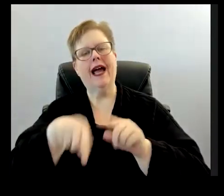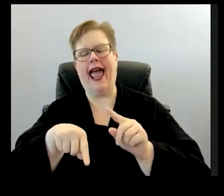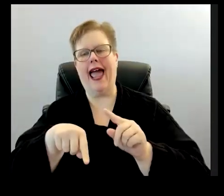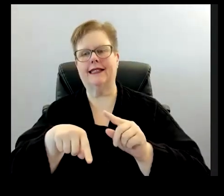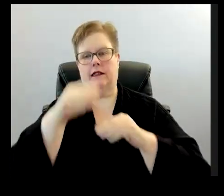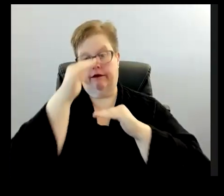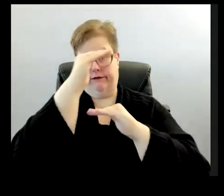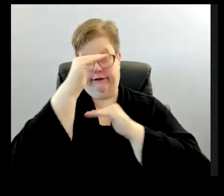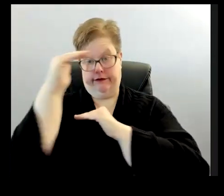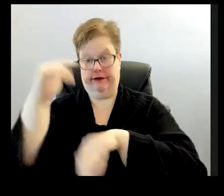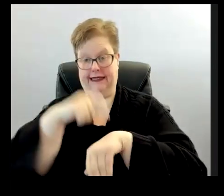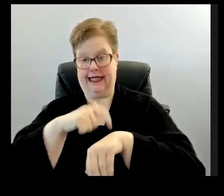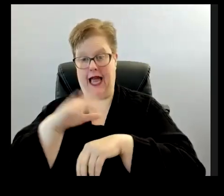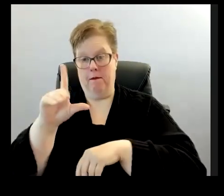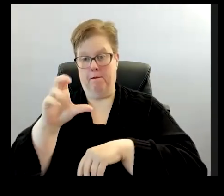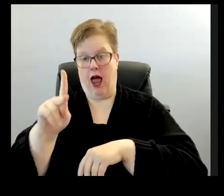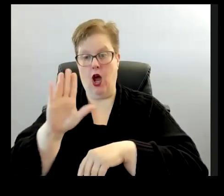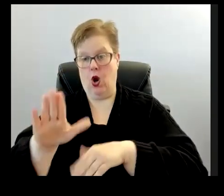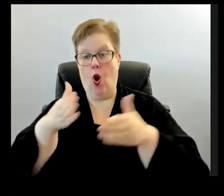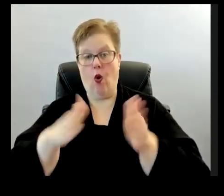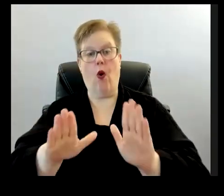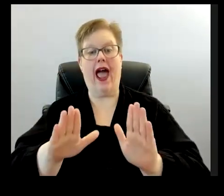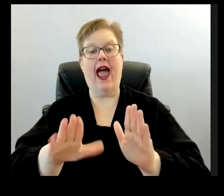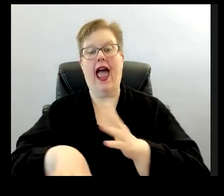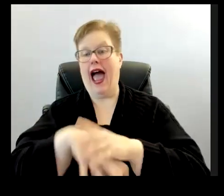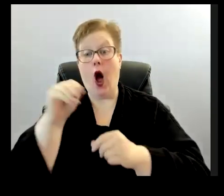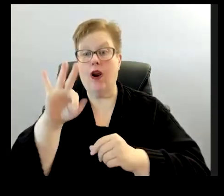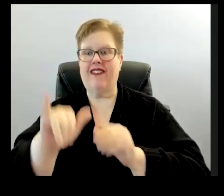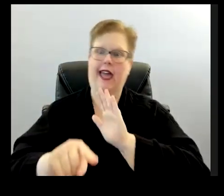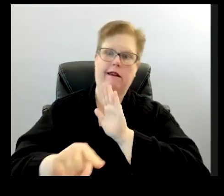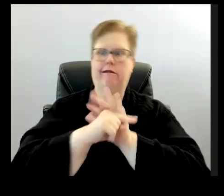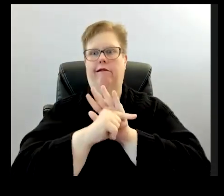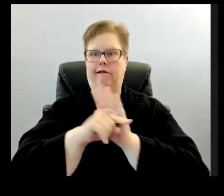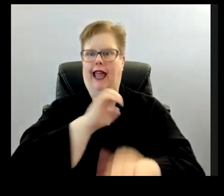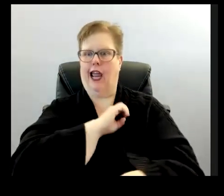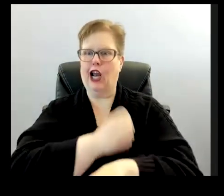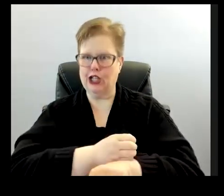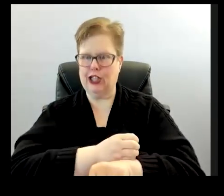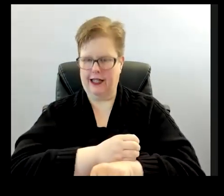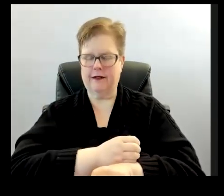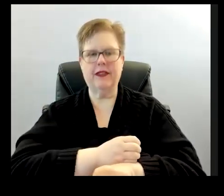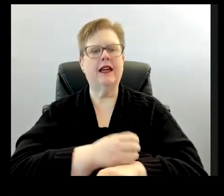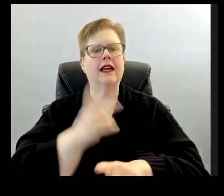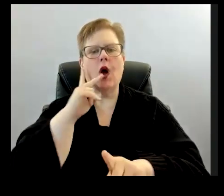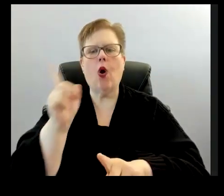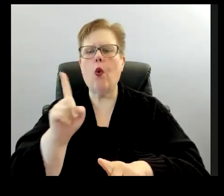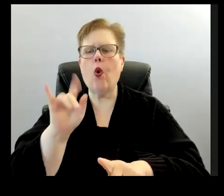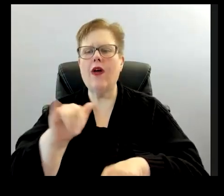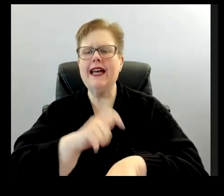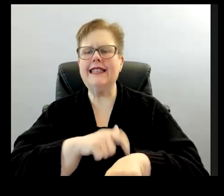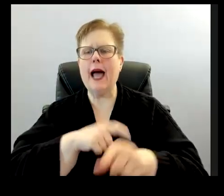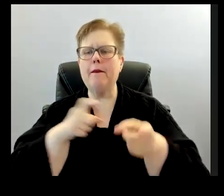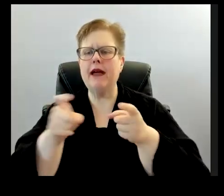time block your way out of an energy deficit. And I did see there was a question about where that time management